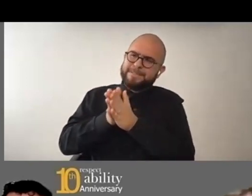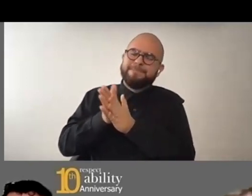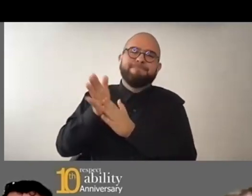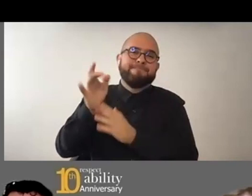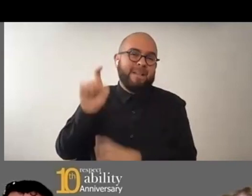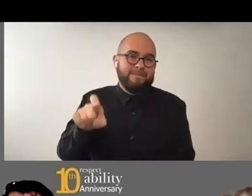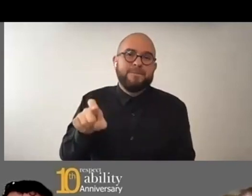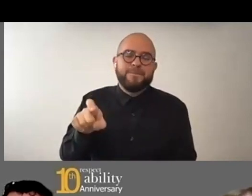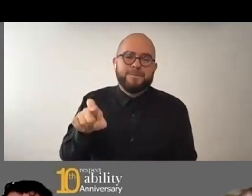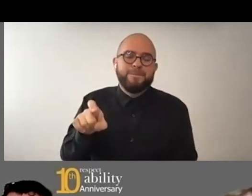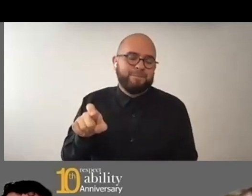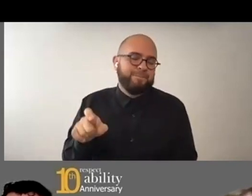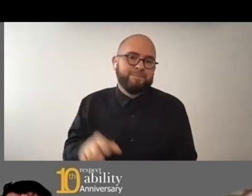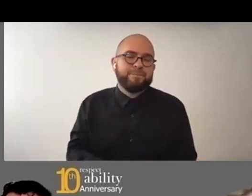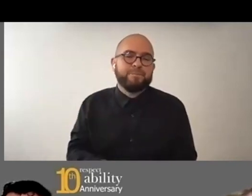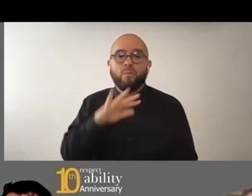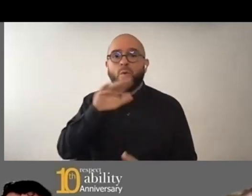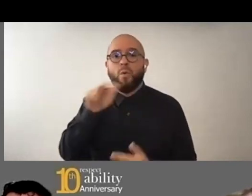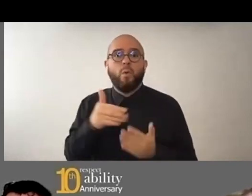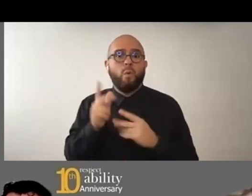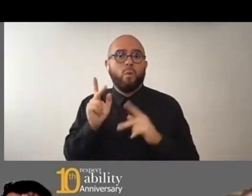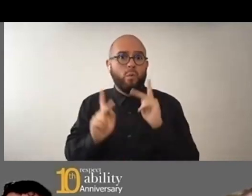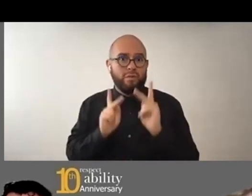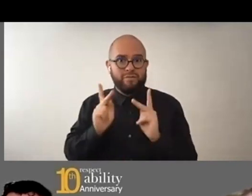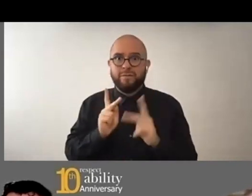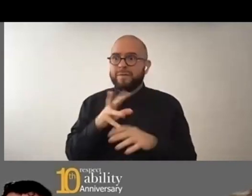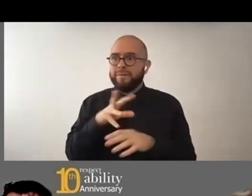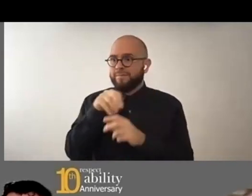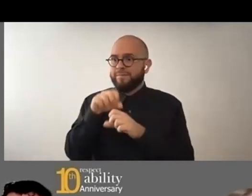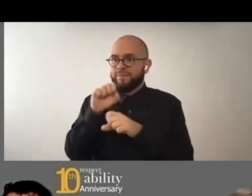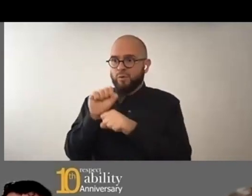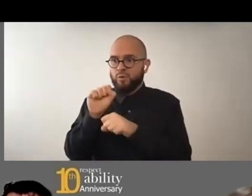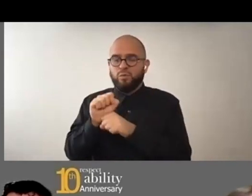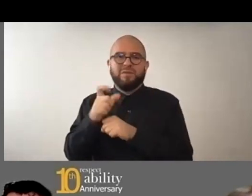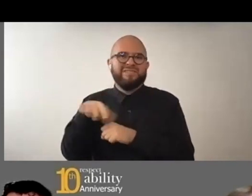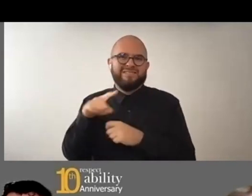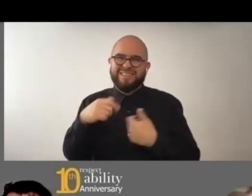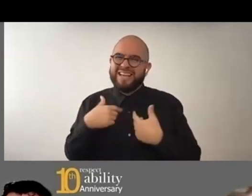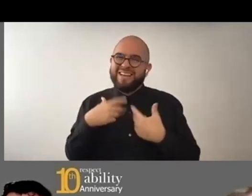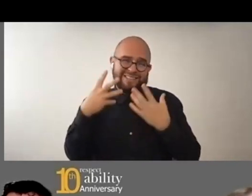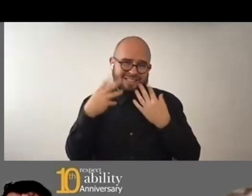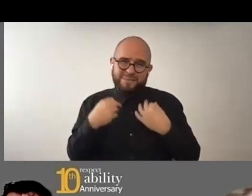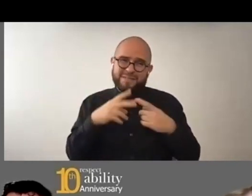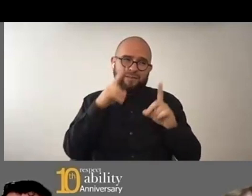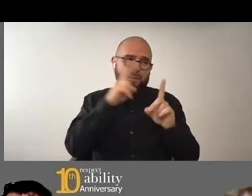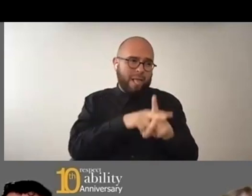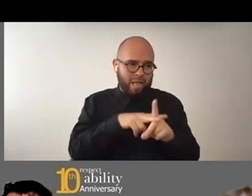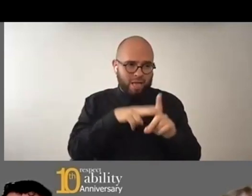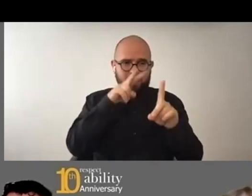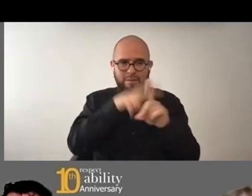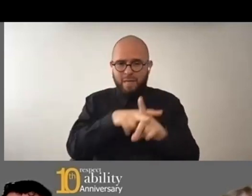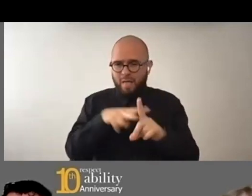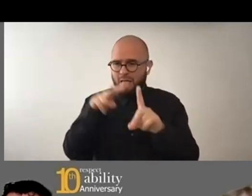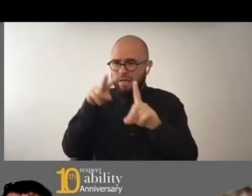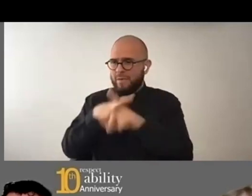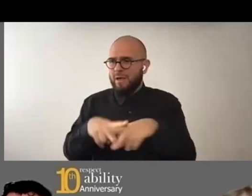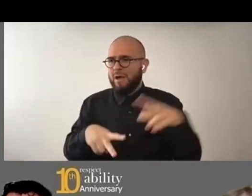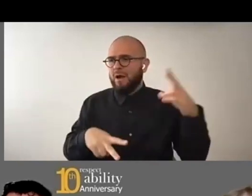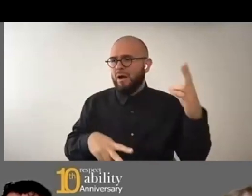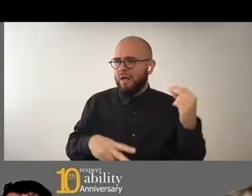who is in the workforce has experience with applying and applying and applying for jobs and not getting them.